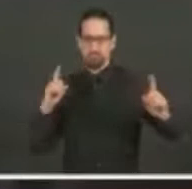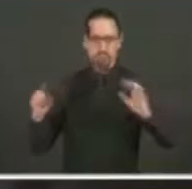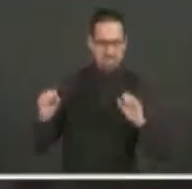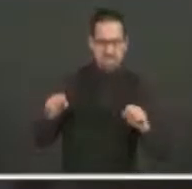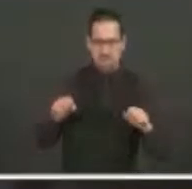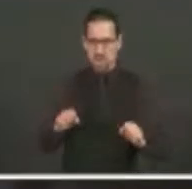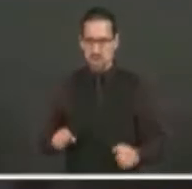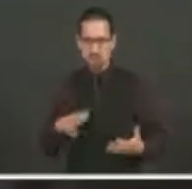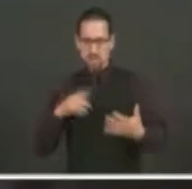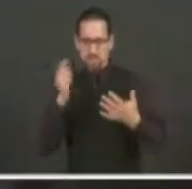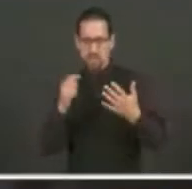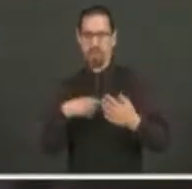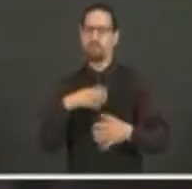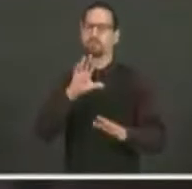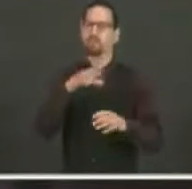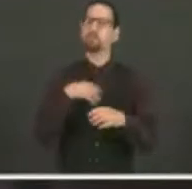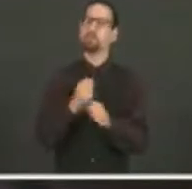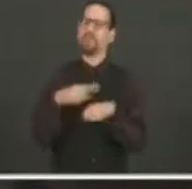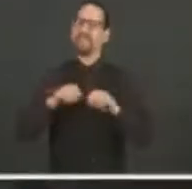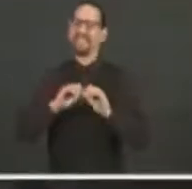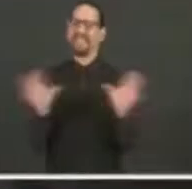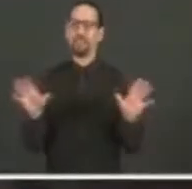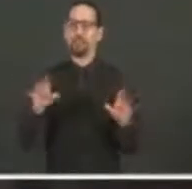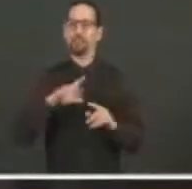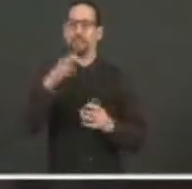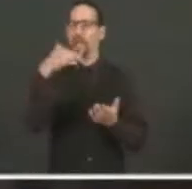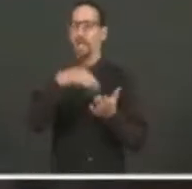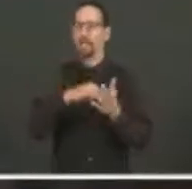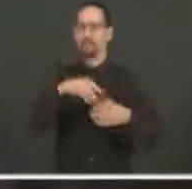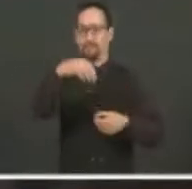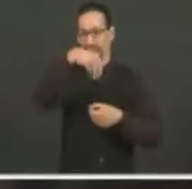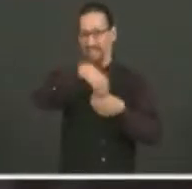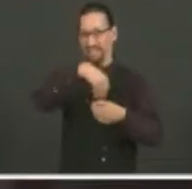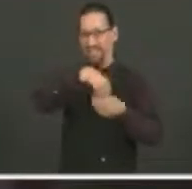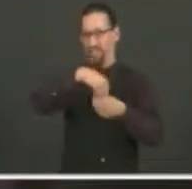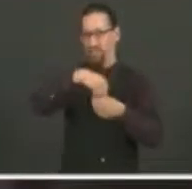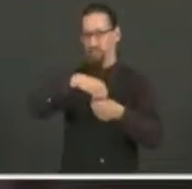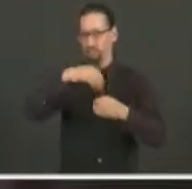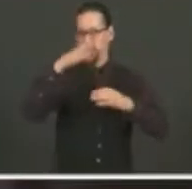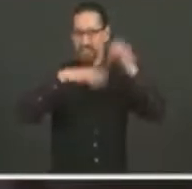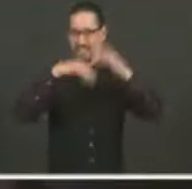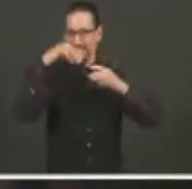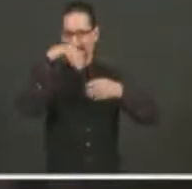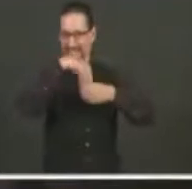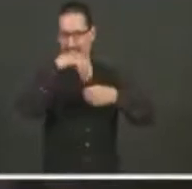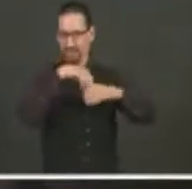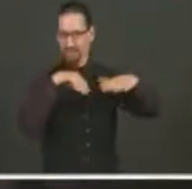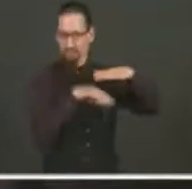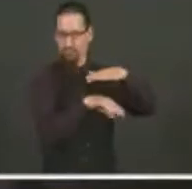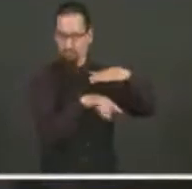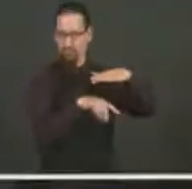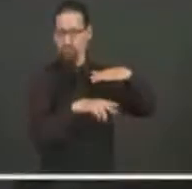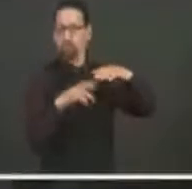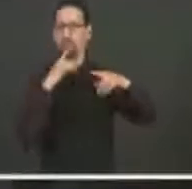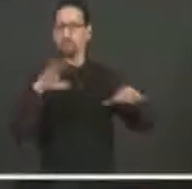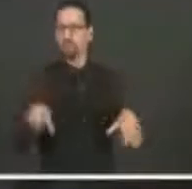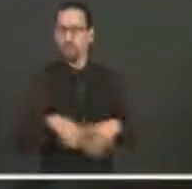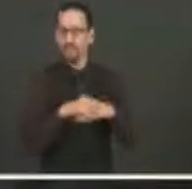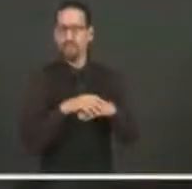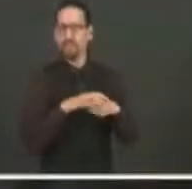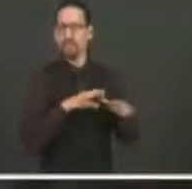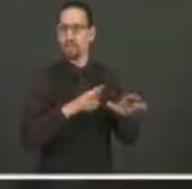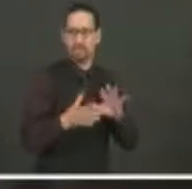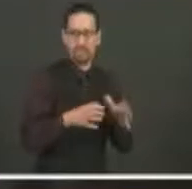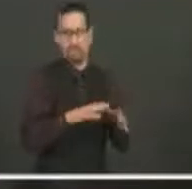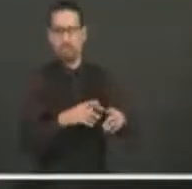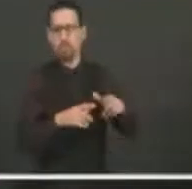when we say an indoor wedding, an indoor wedding is, there's a safe number and then a little bit more